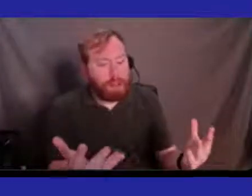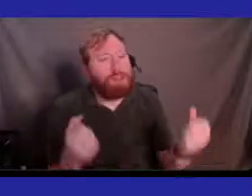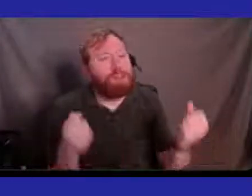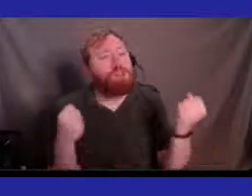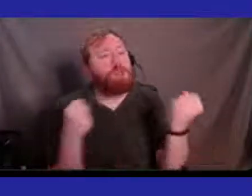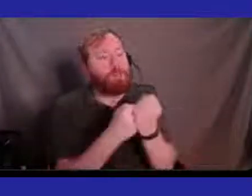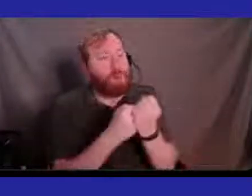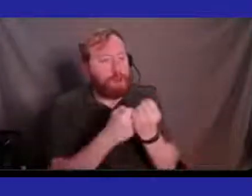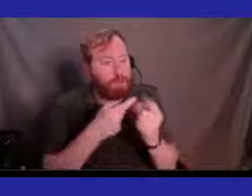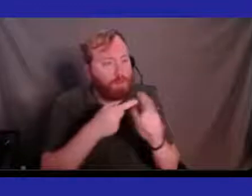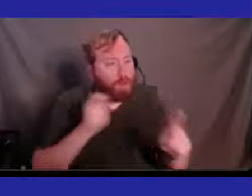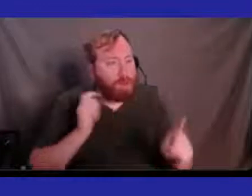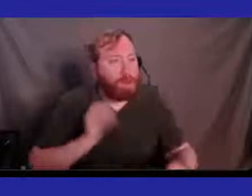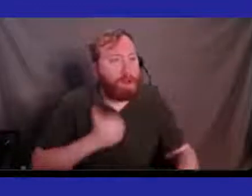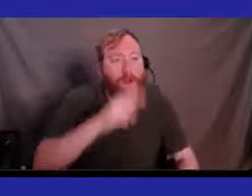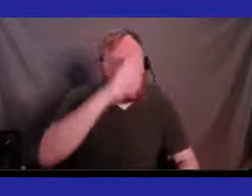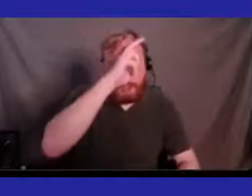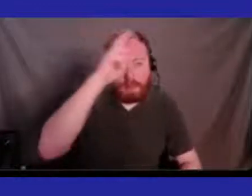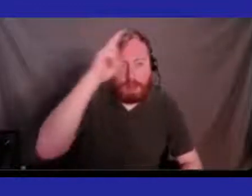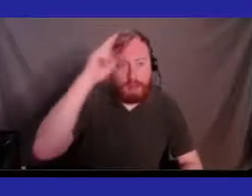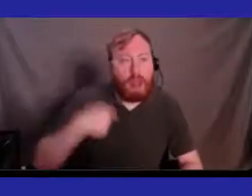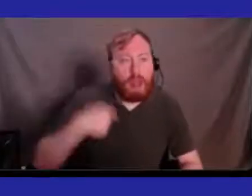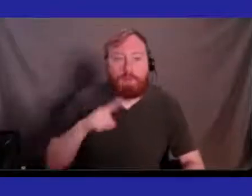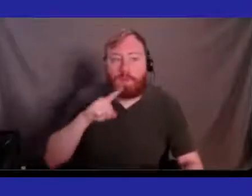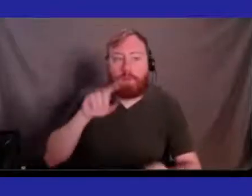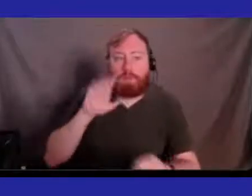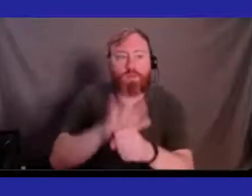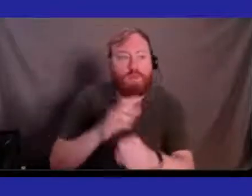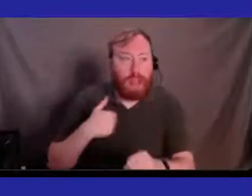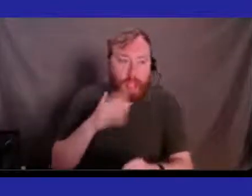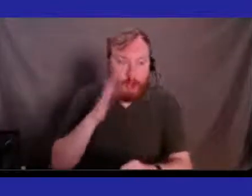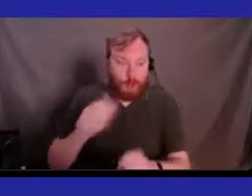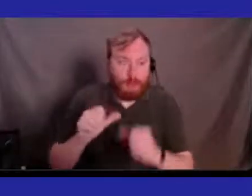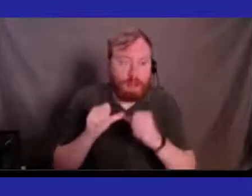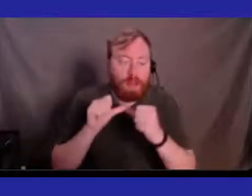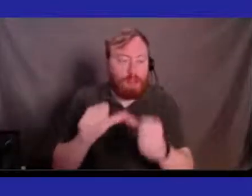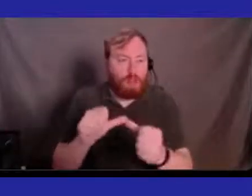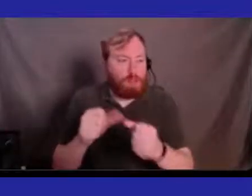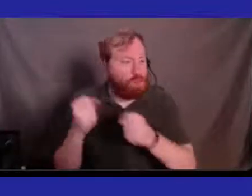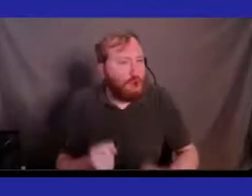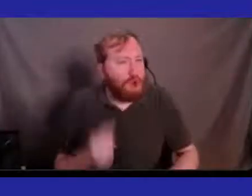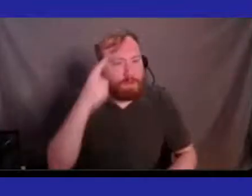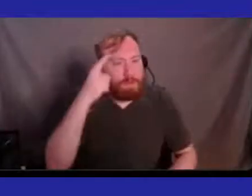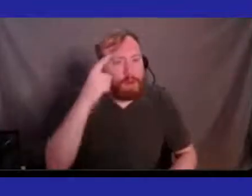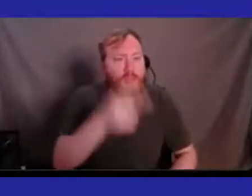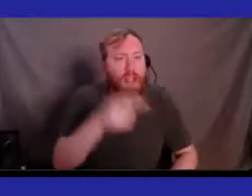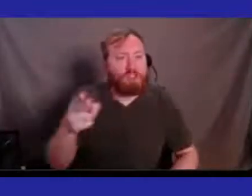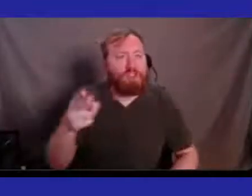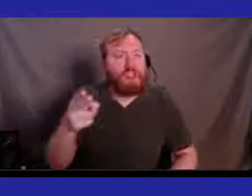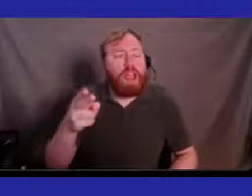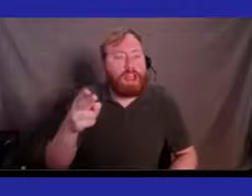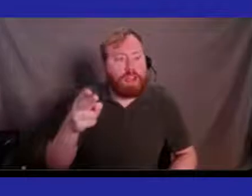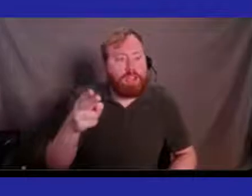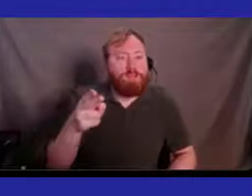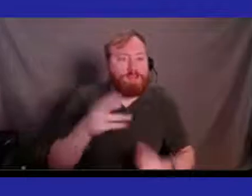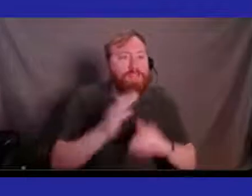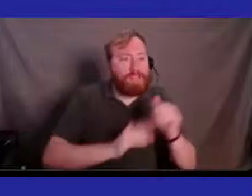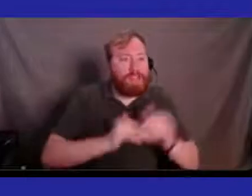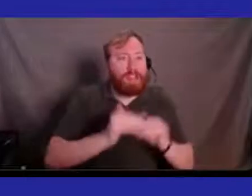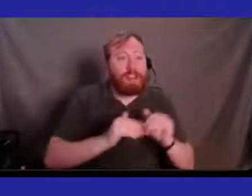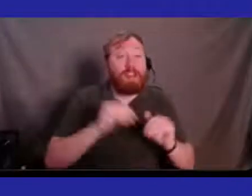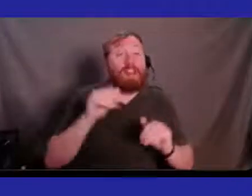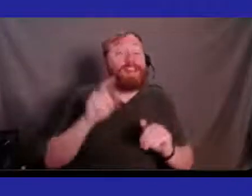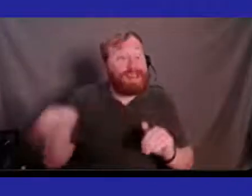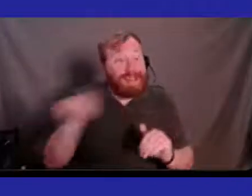our hospital. I assure you that I will continue to be strong for H&H facilities because those are the hospital that serve